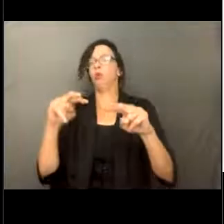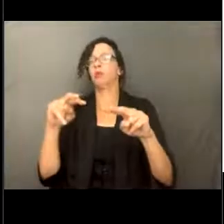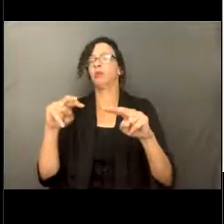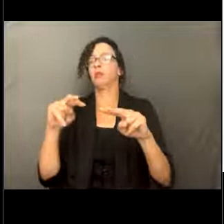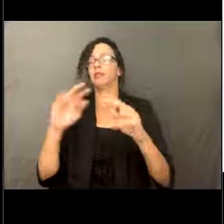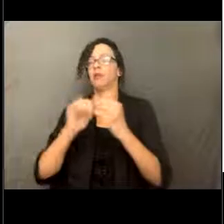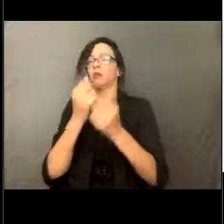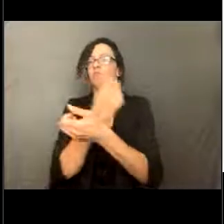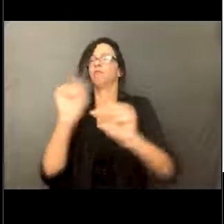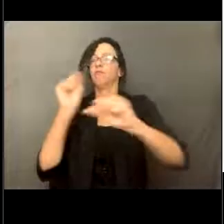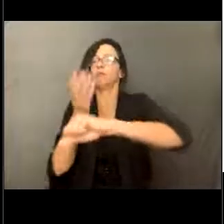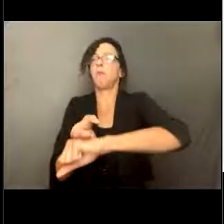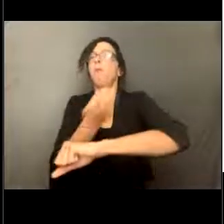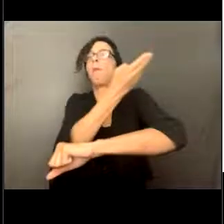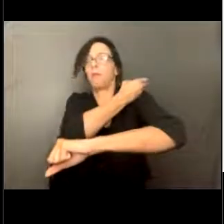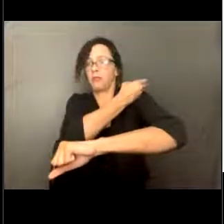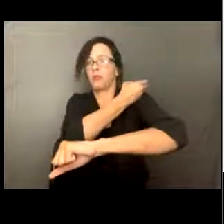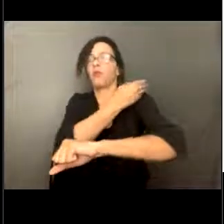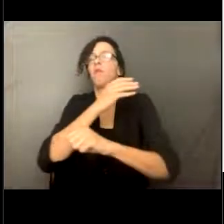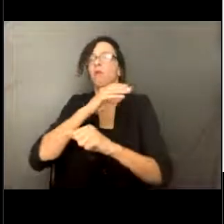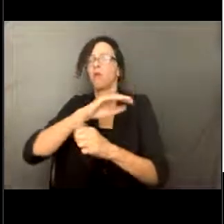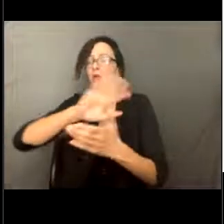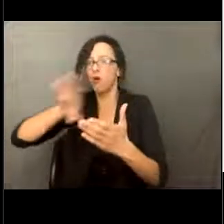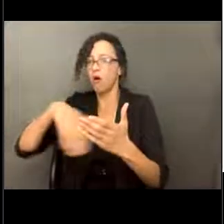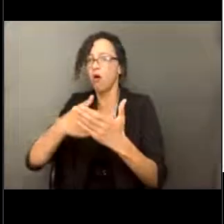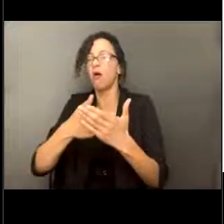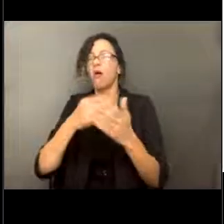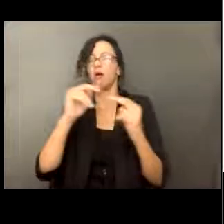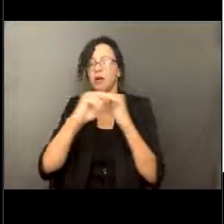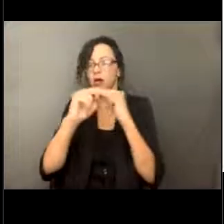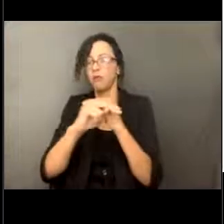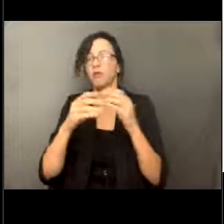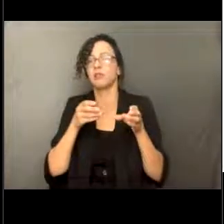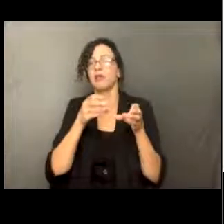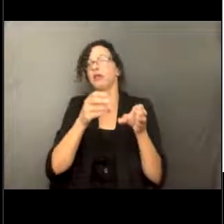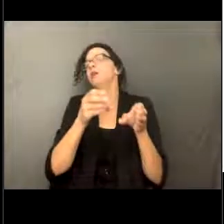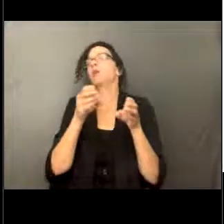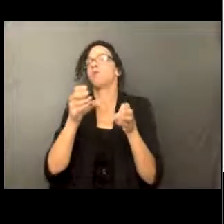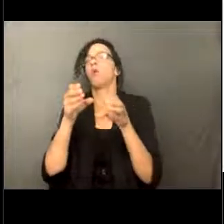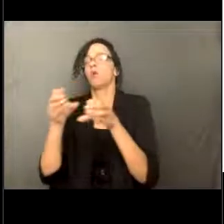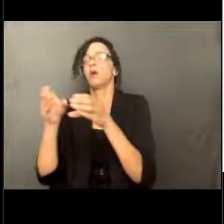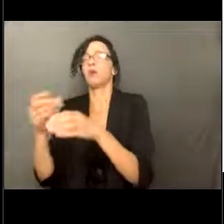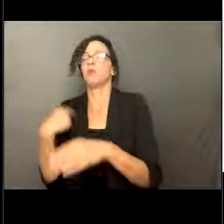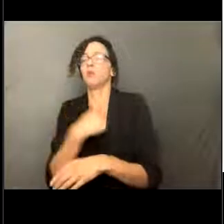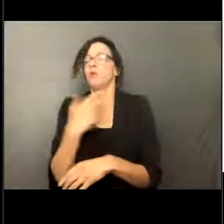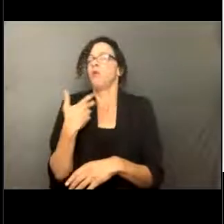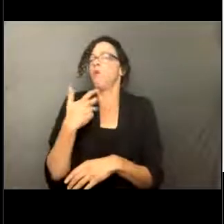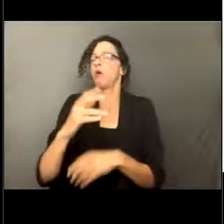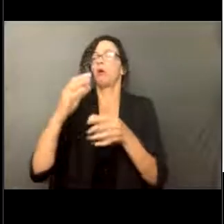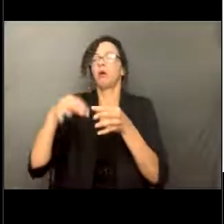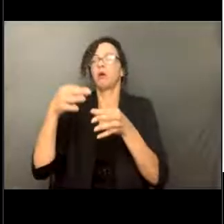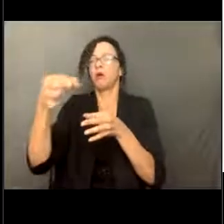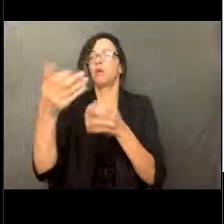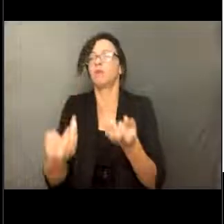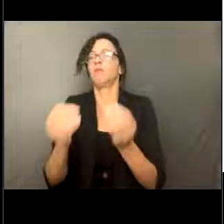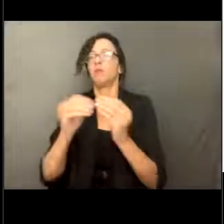this no later than 2050. One way we hope to do so is by helping to reduce